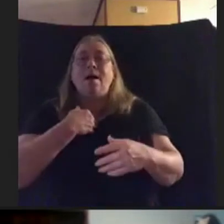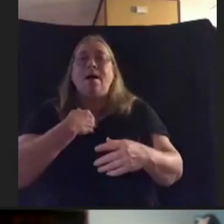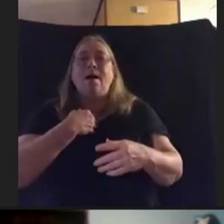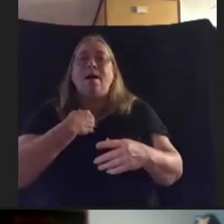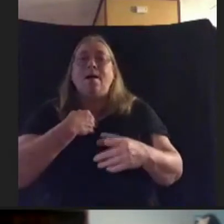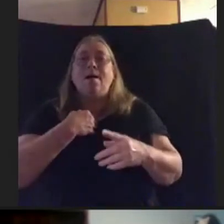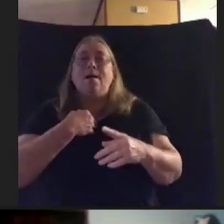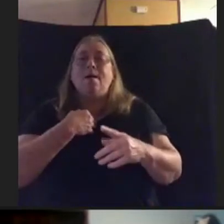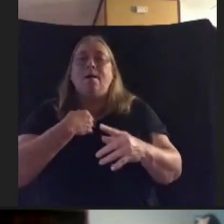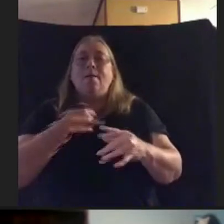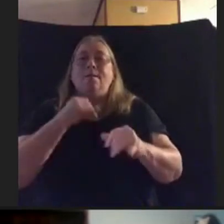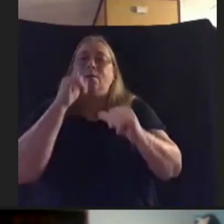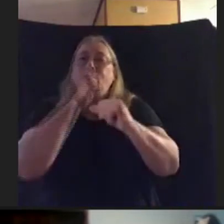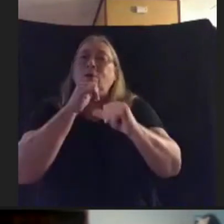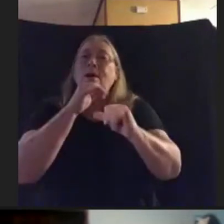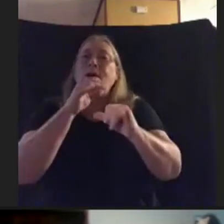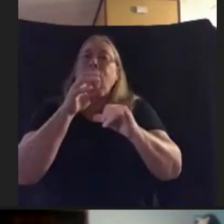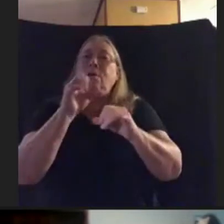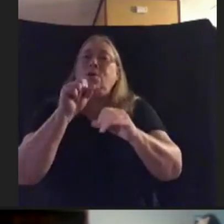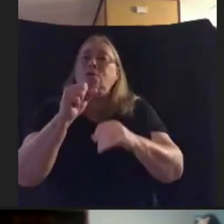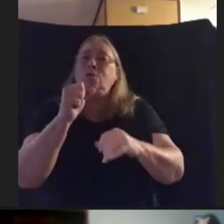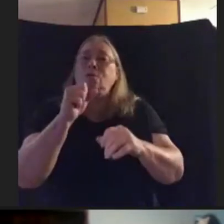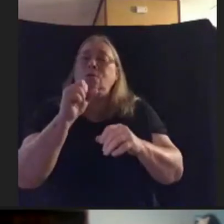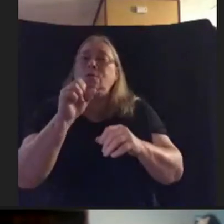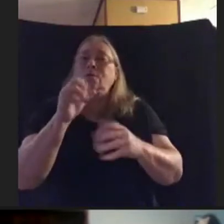to really hit older folks and